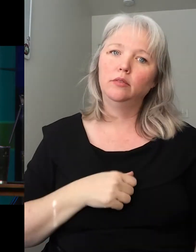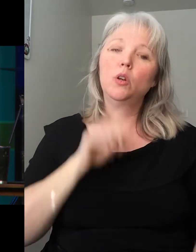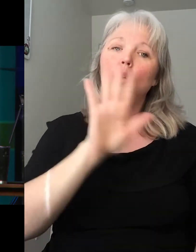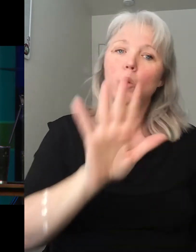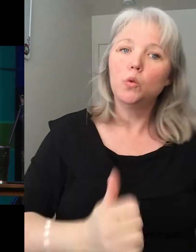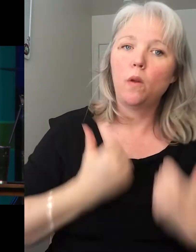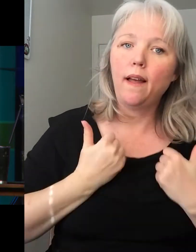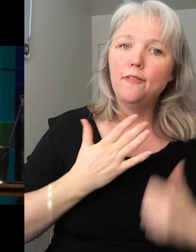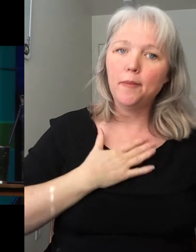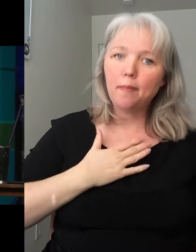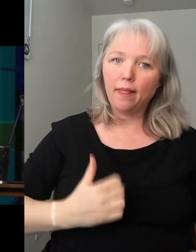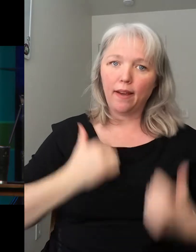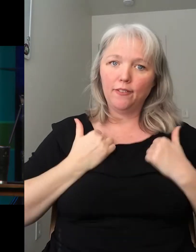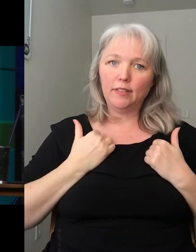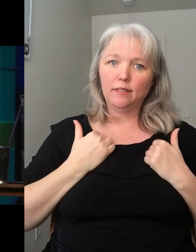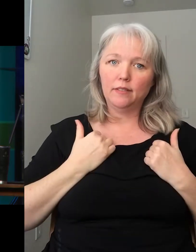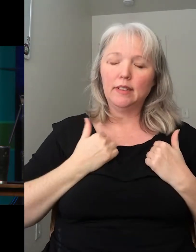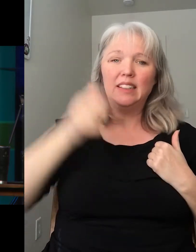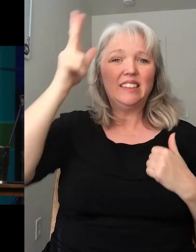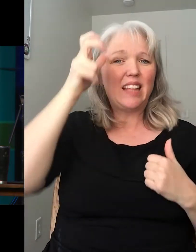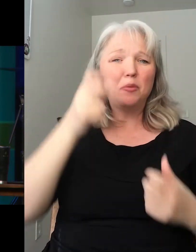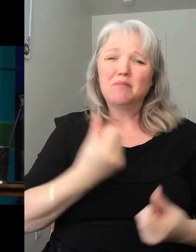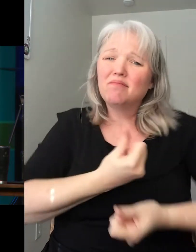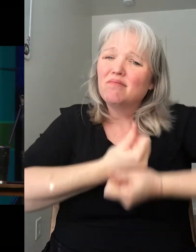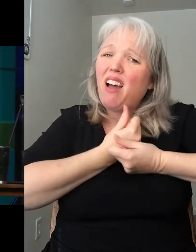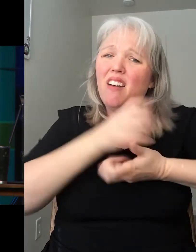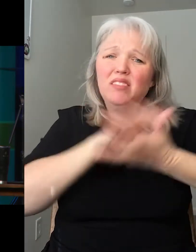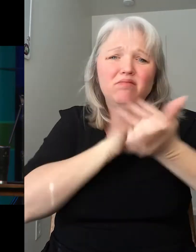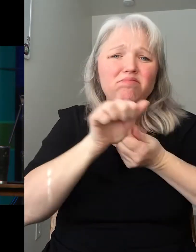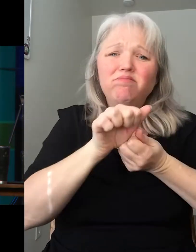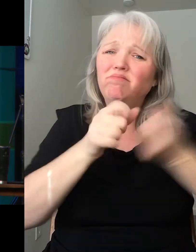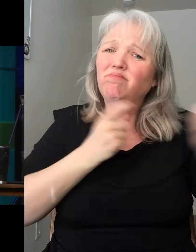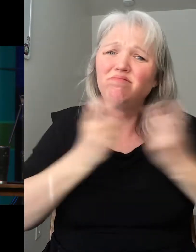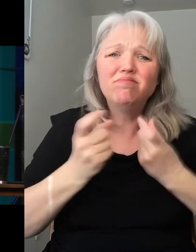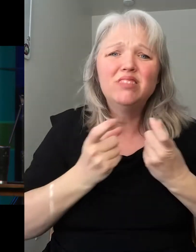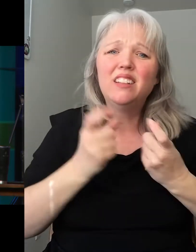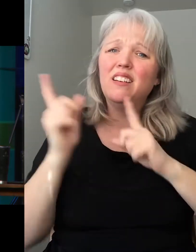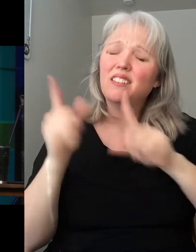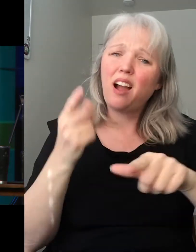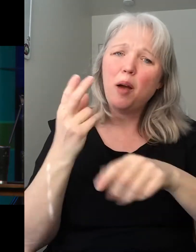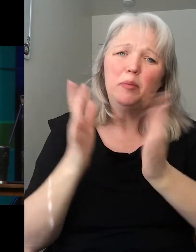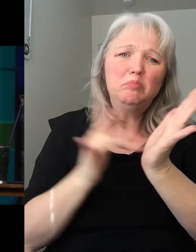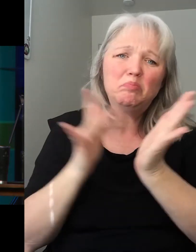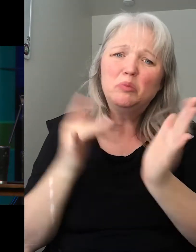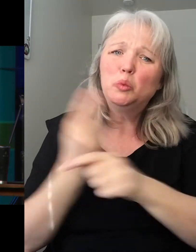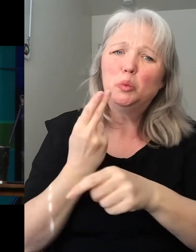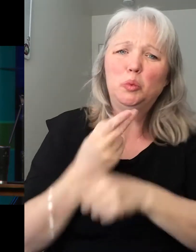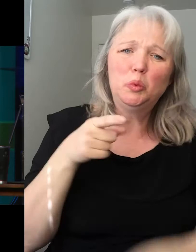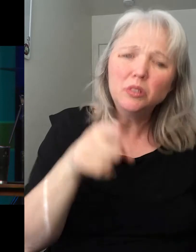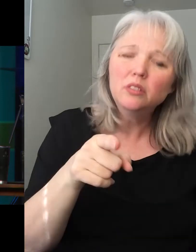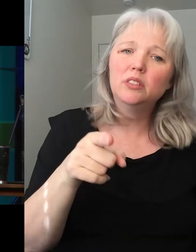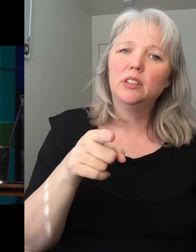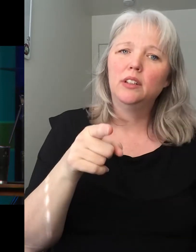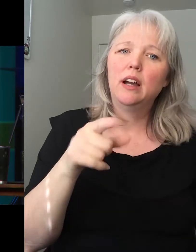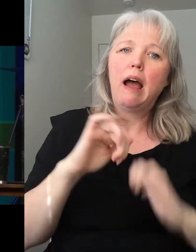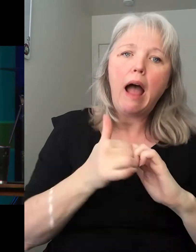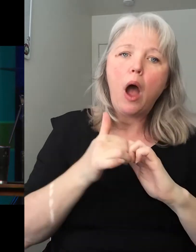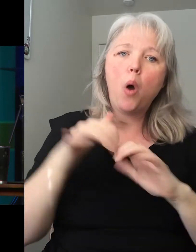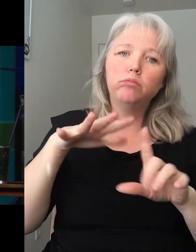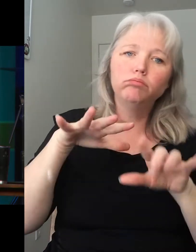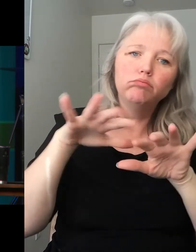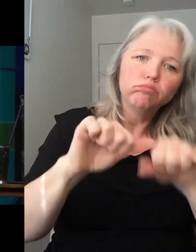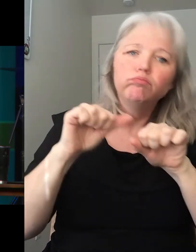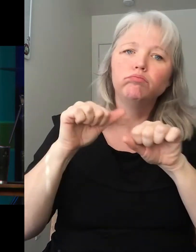life, Satan would love to destroy us. Satan would love to come and use us by bringing us under